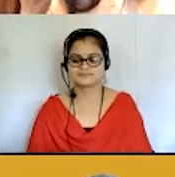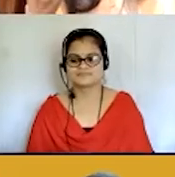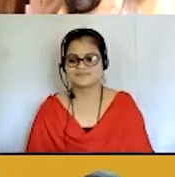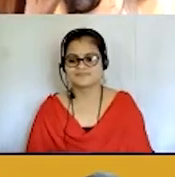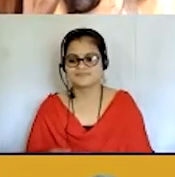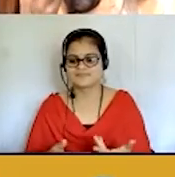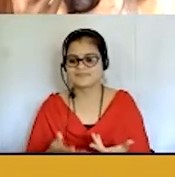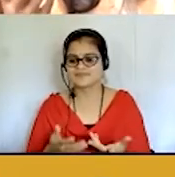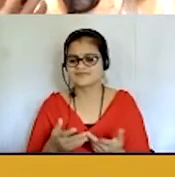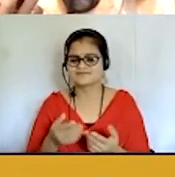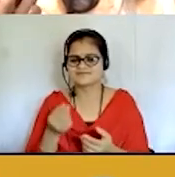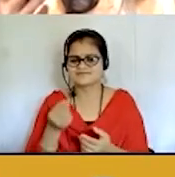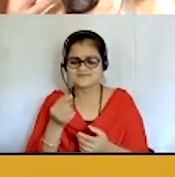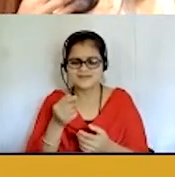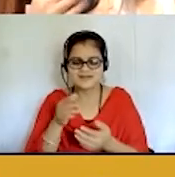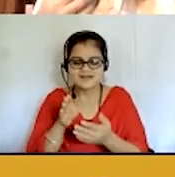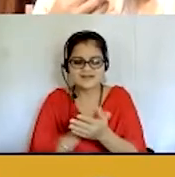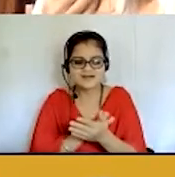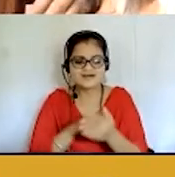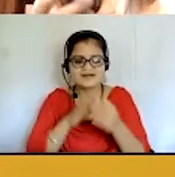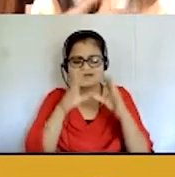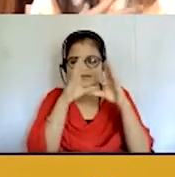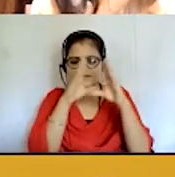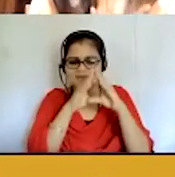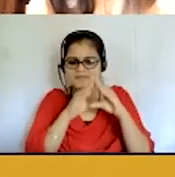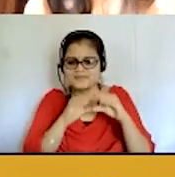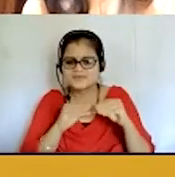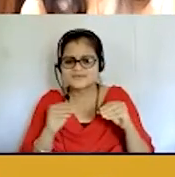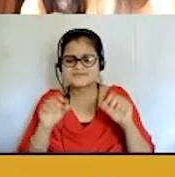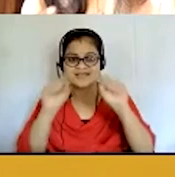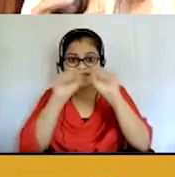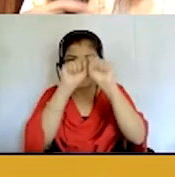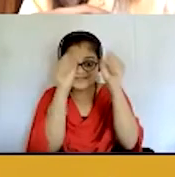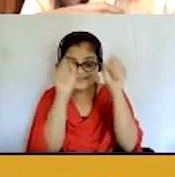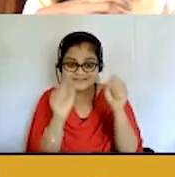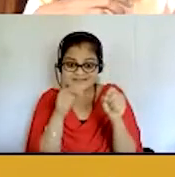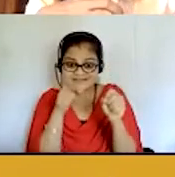Such a sense of peace and calm, and yet this exquisite sculpture with